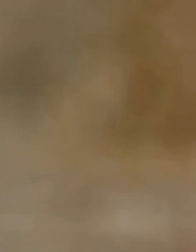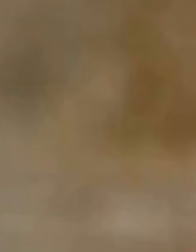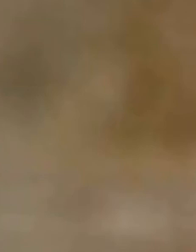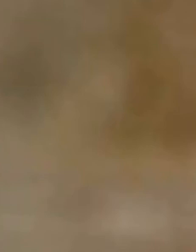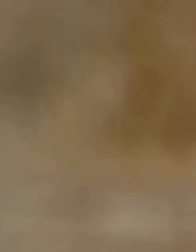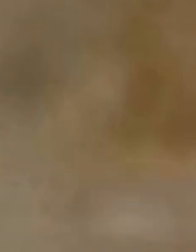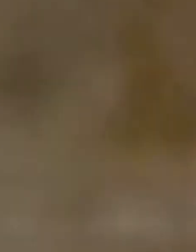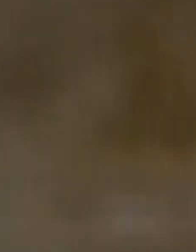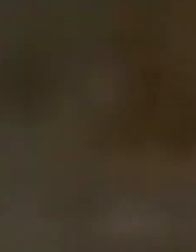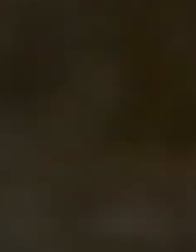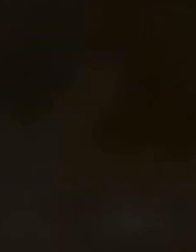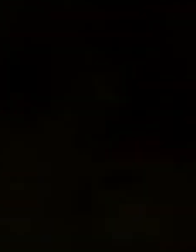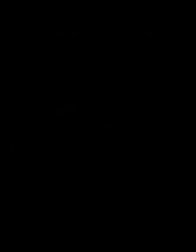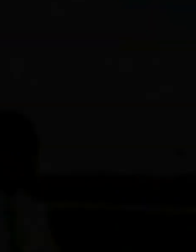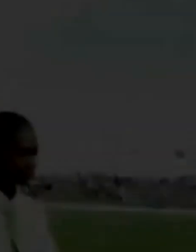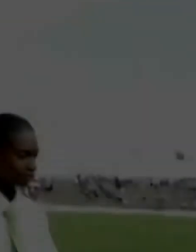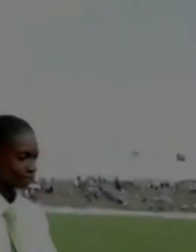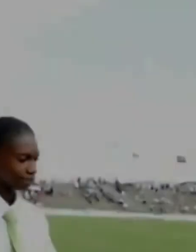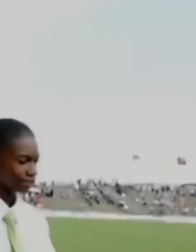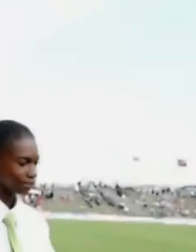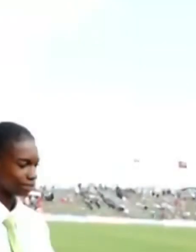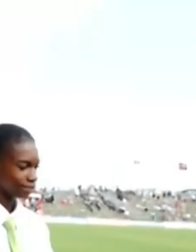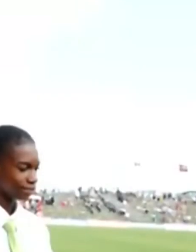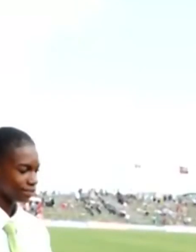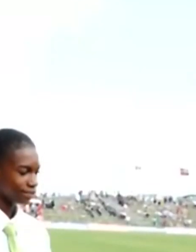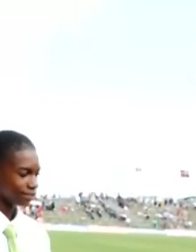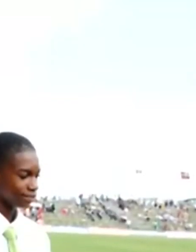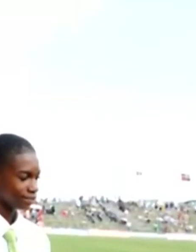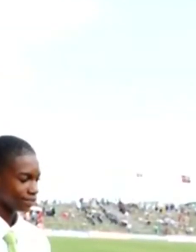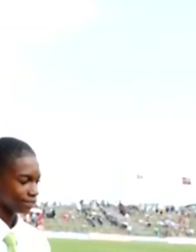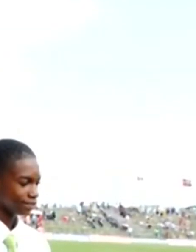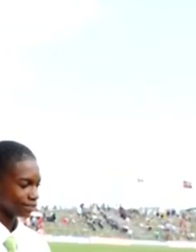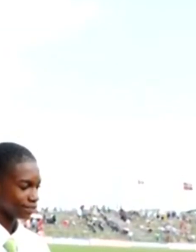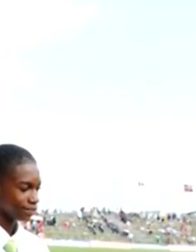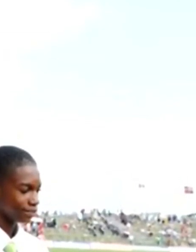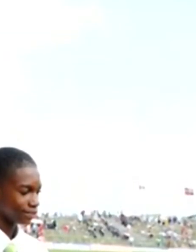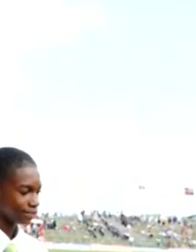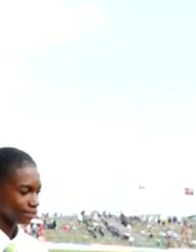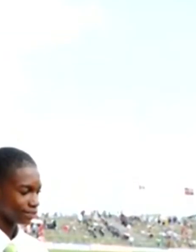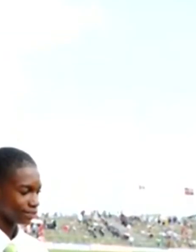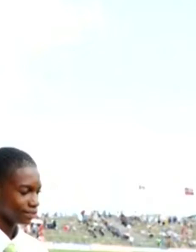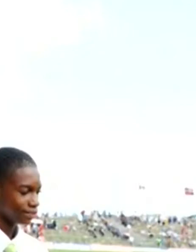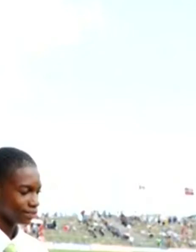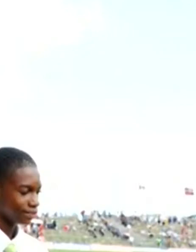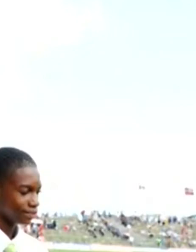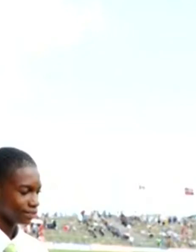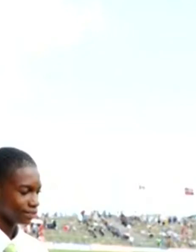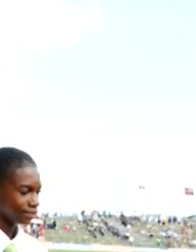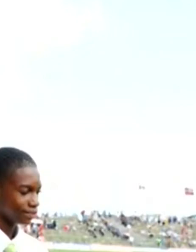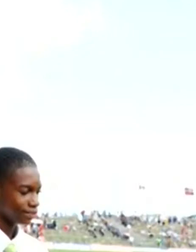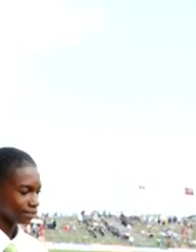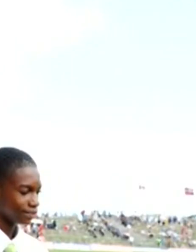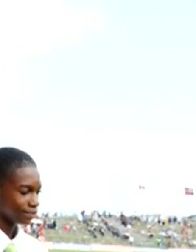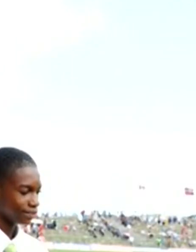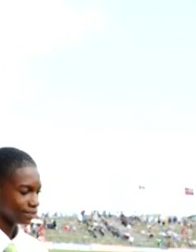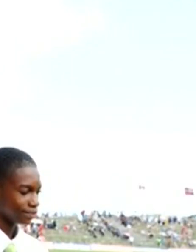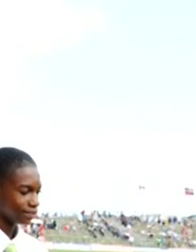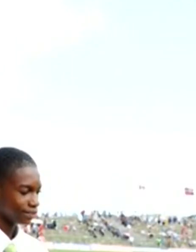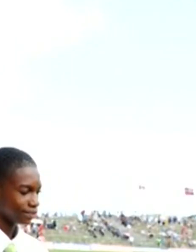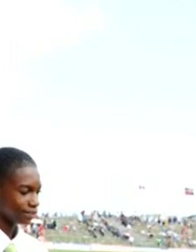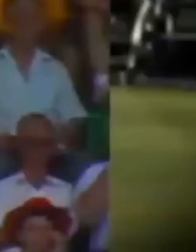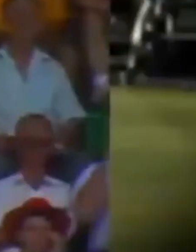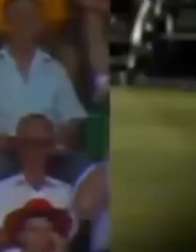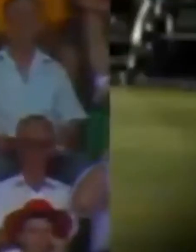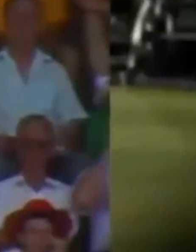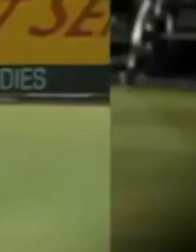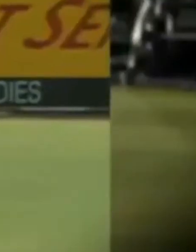against Chris Gayle, you know, because those negative things he's been saying, you know, within the press, I don't know if he's looking